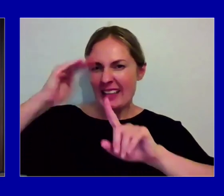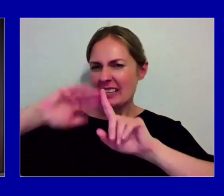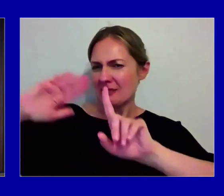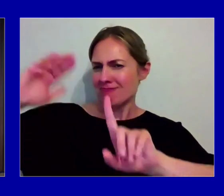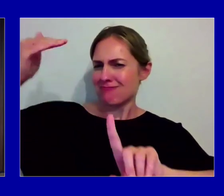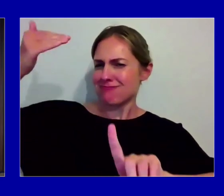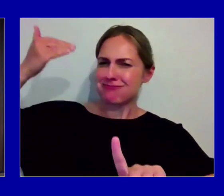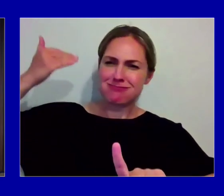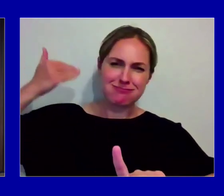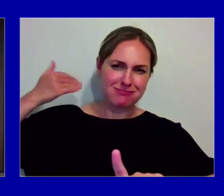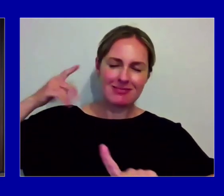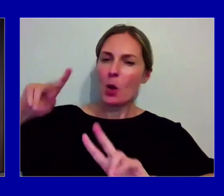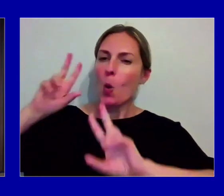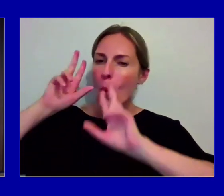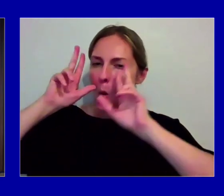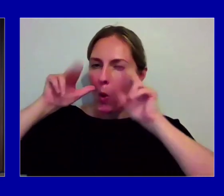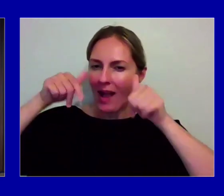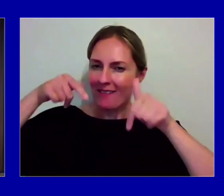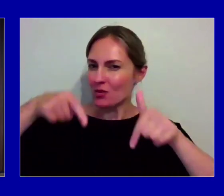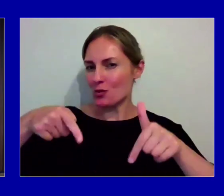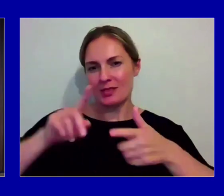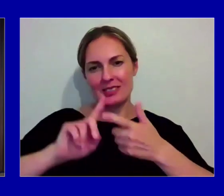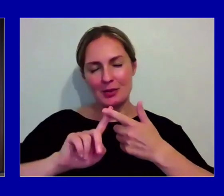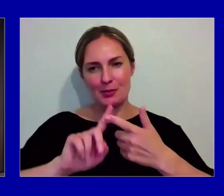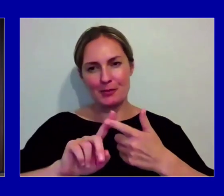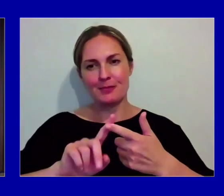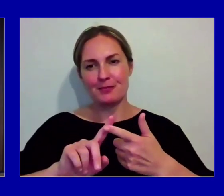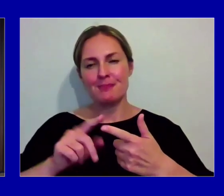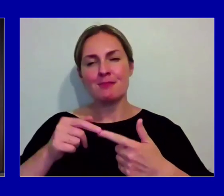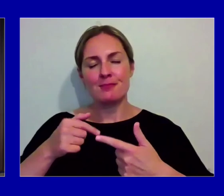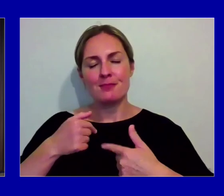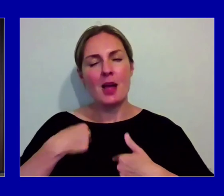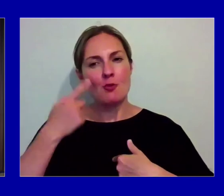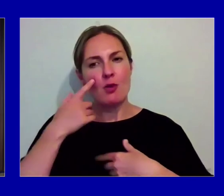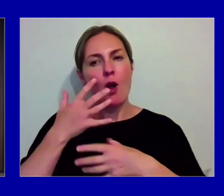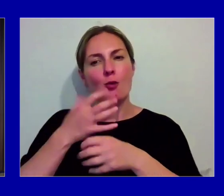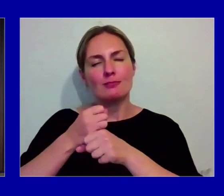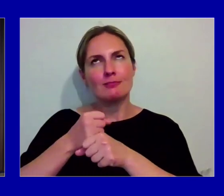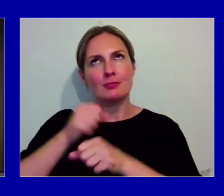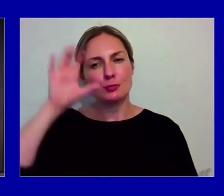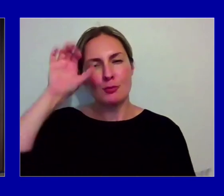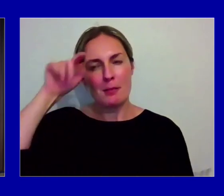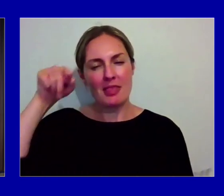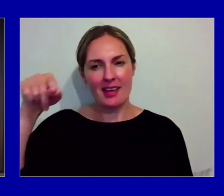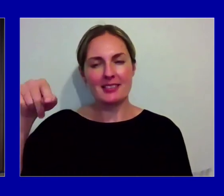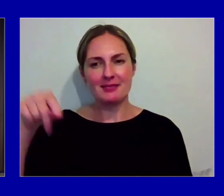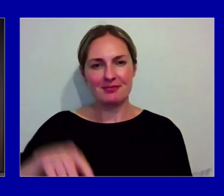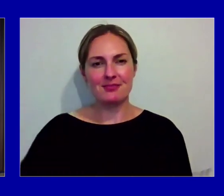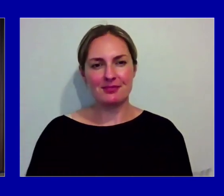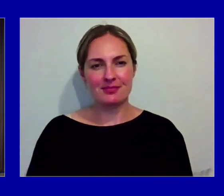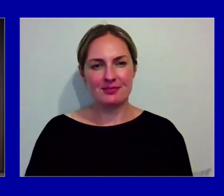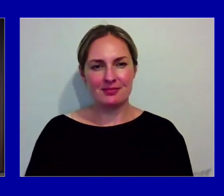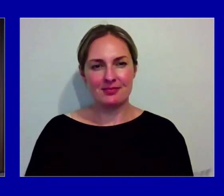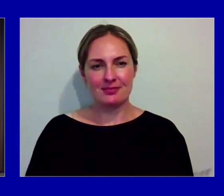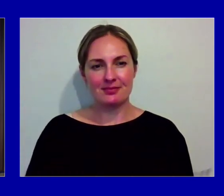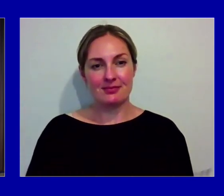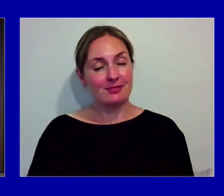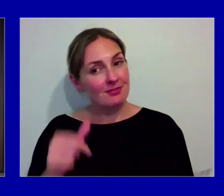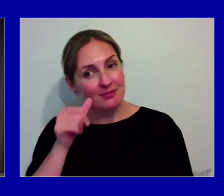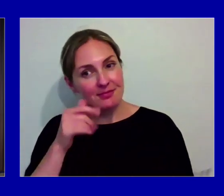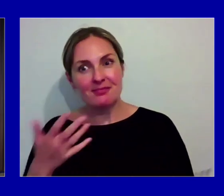I hold on to that strength and, um, that gets me through. And, you know, the work, I work seven days a week,